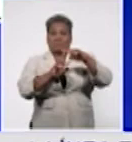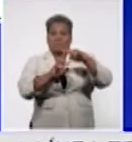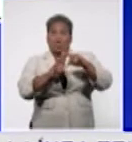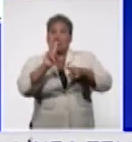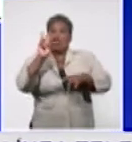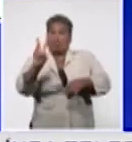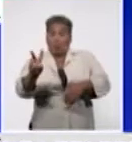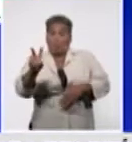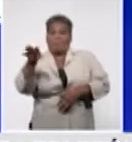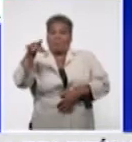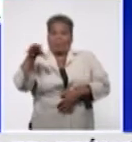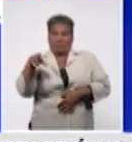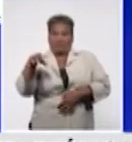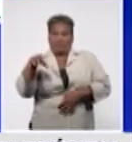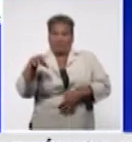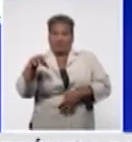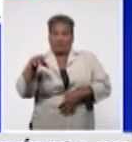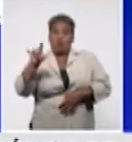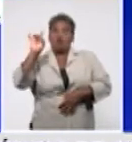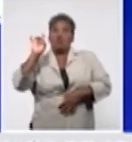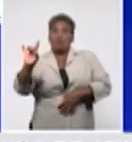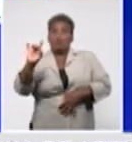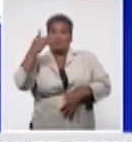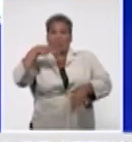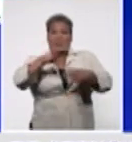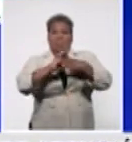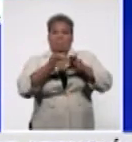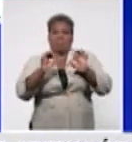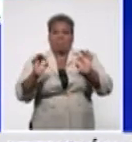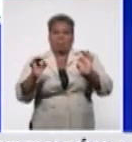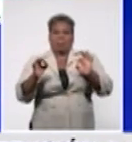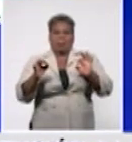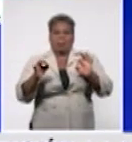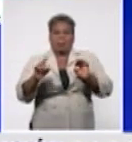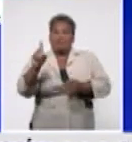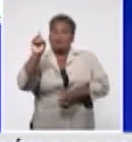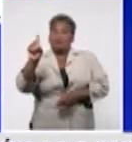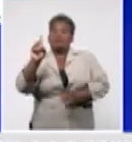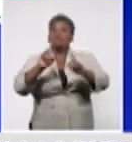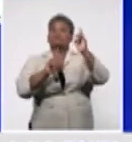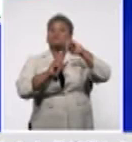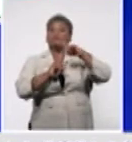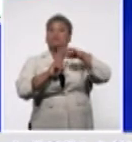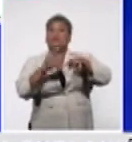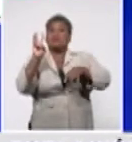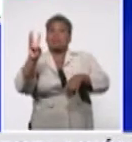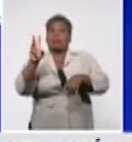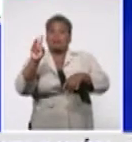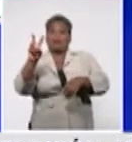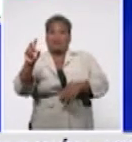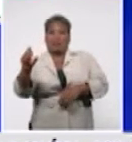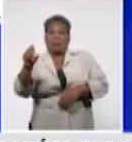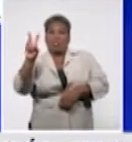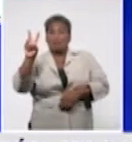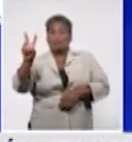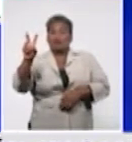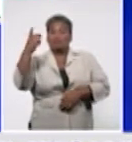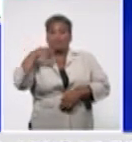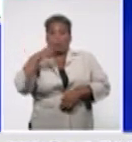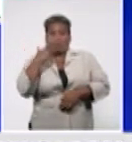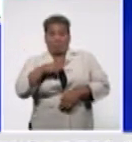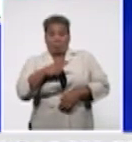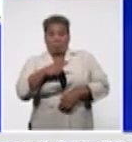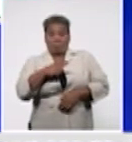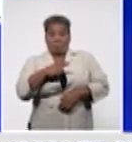We have presented also all the municipalities that have reported even only 1 case over the last 15 days.